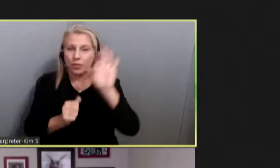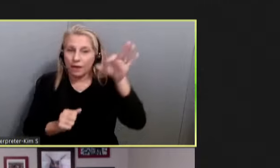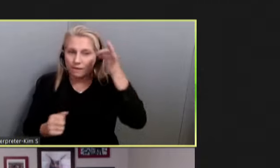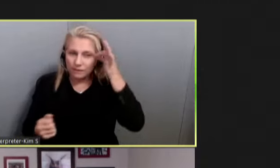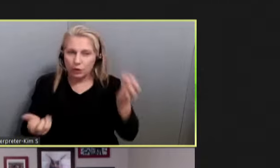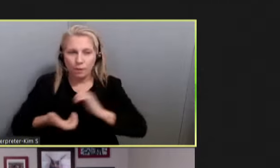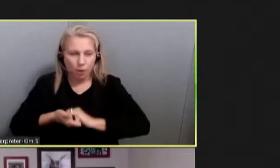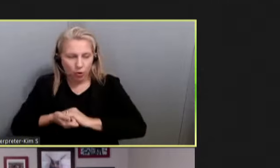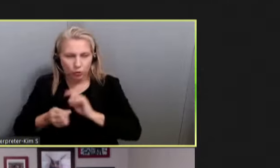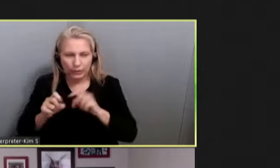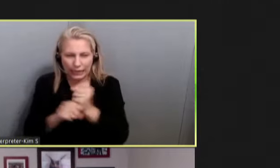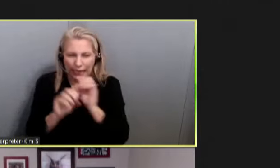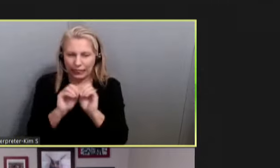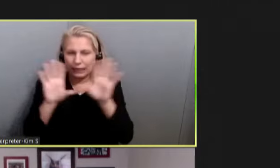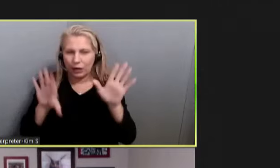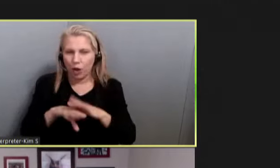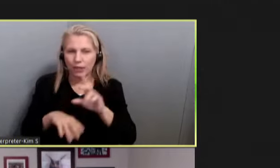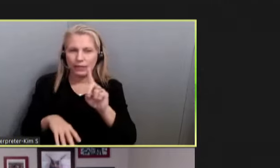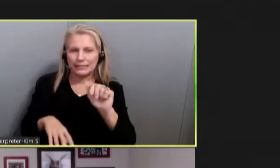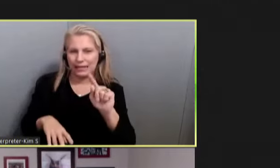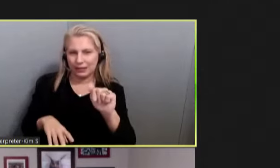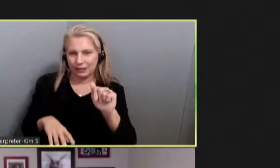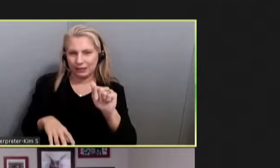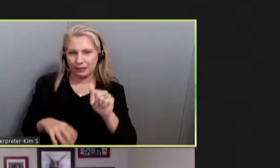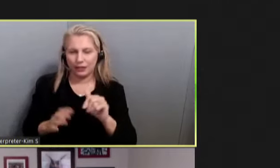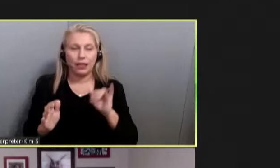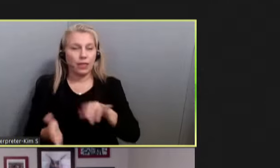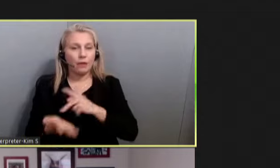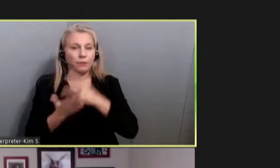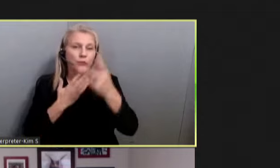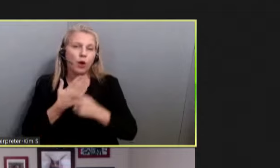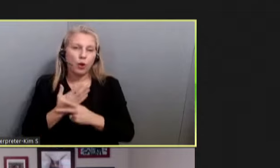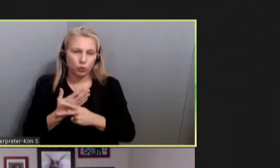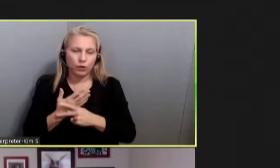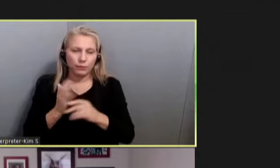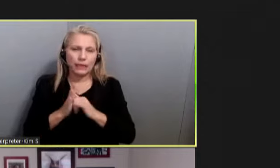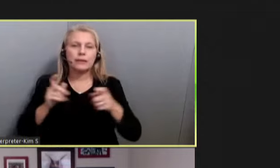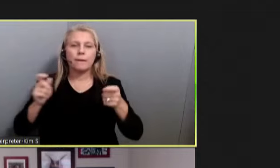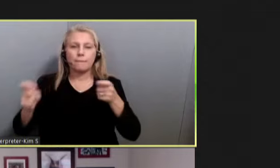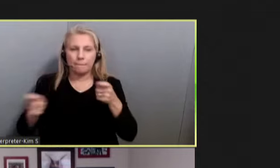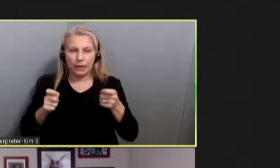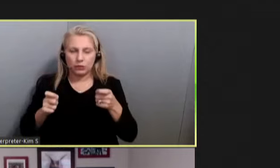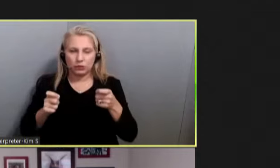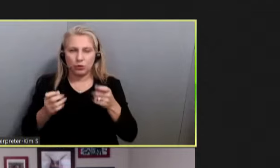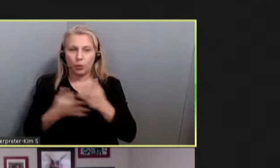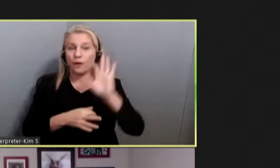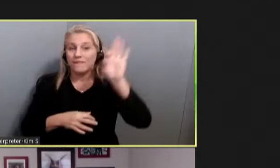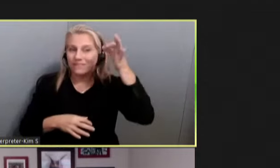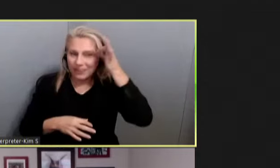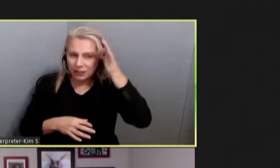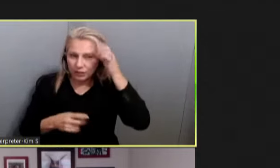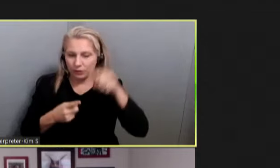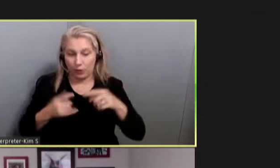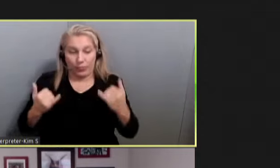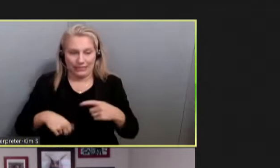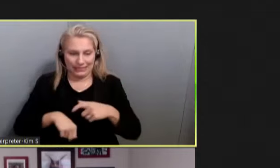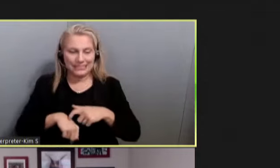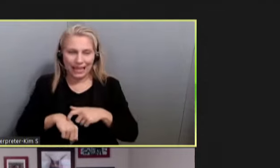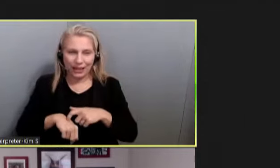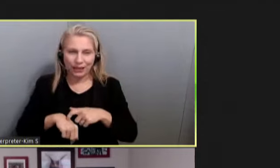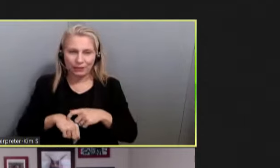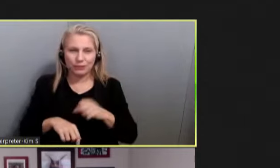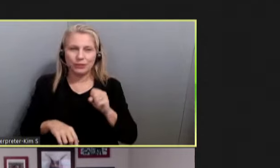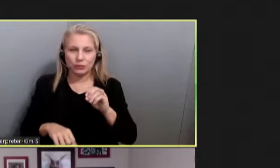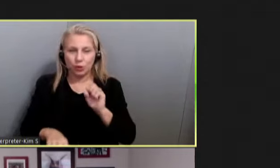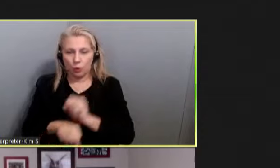get absolute clarity on the data. This is a program that has been managed federally up until this time. And so we're actually